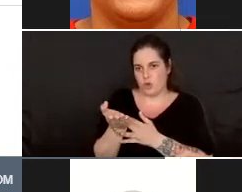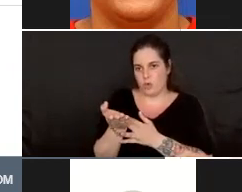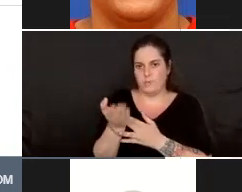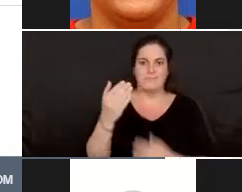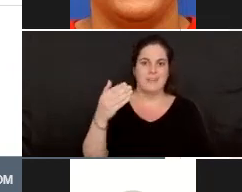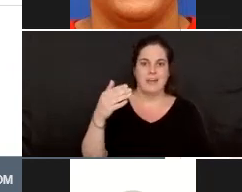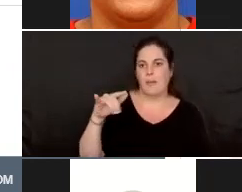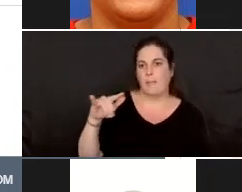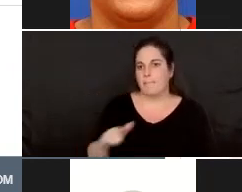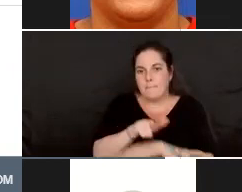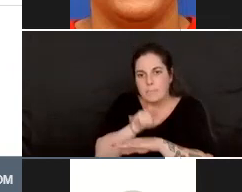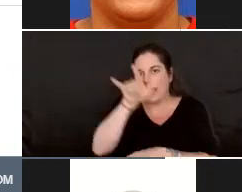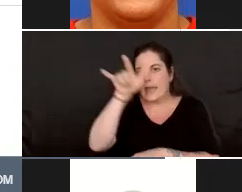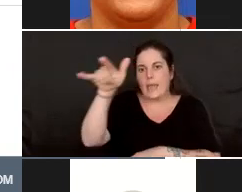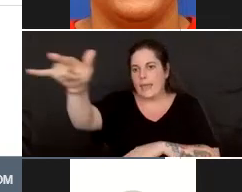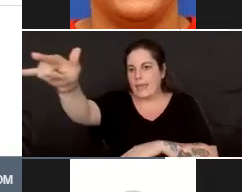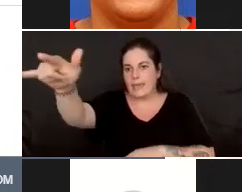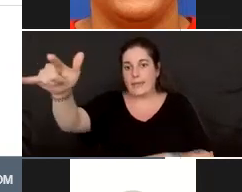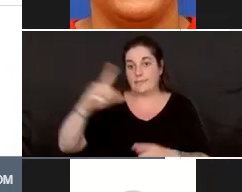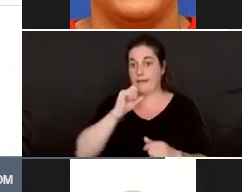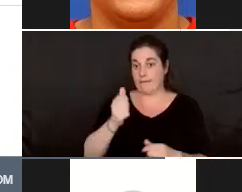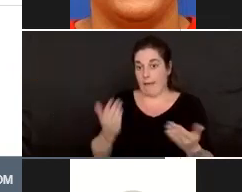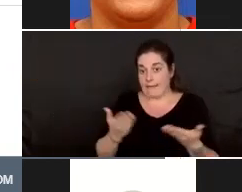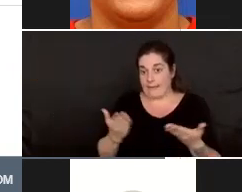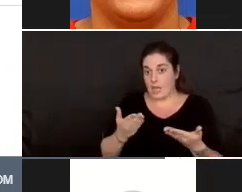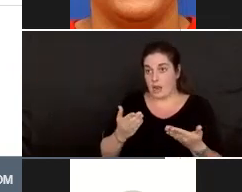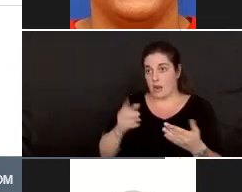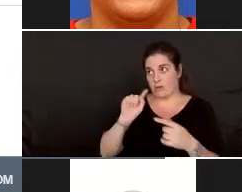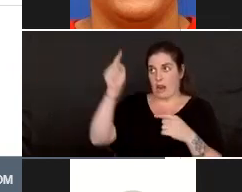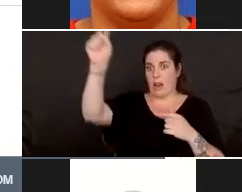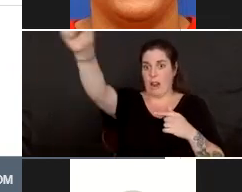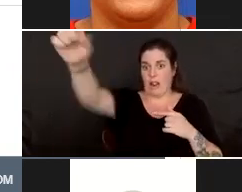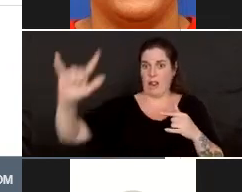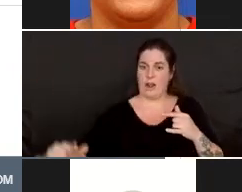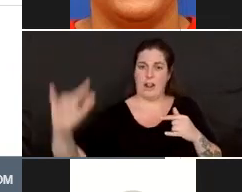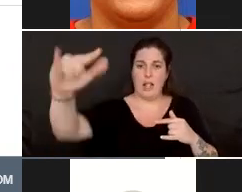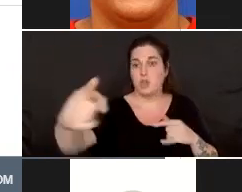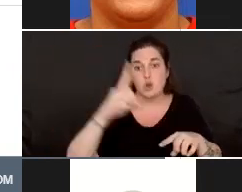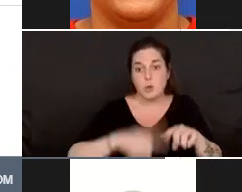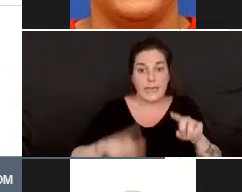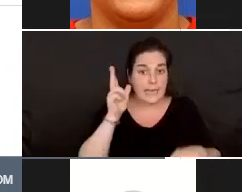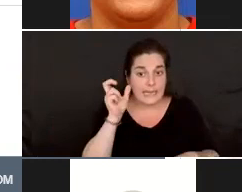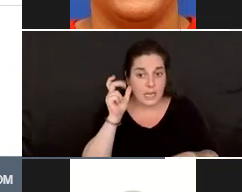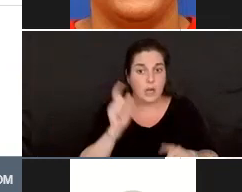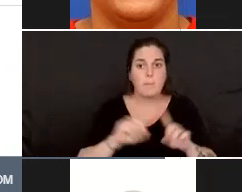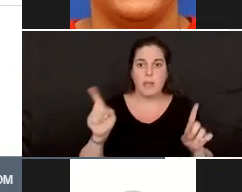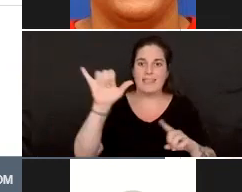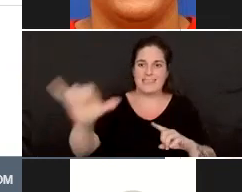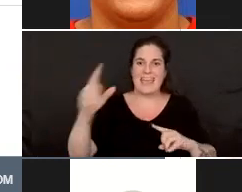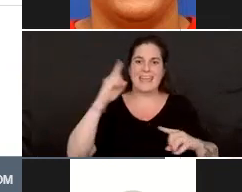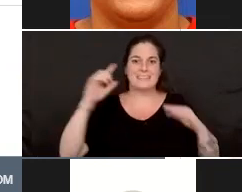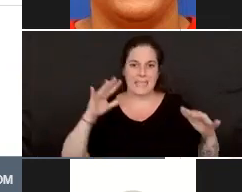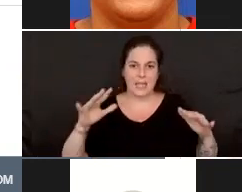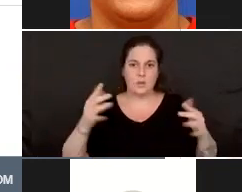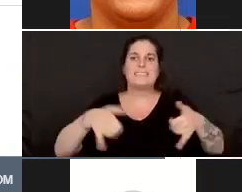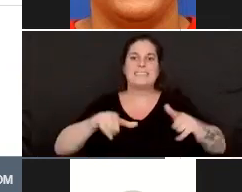plane taking off in a country away from here. You can't hear that sound, right? But it is being created, right?